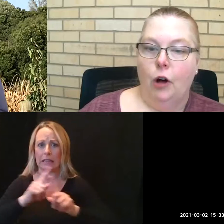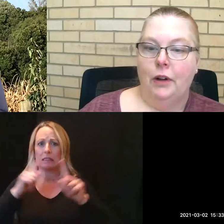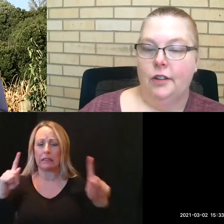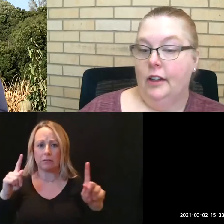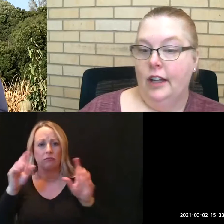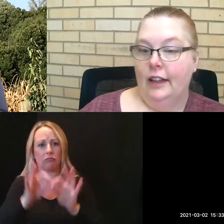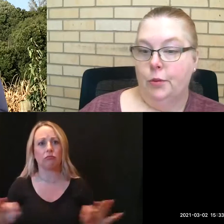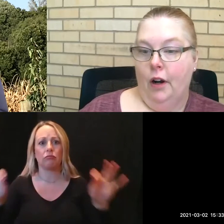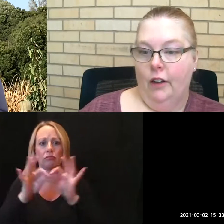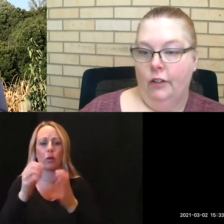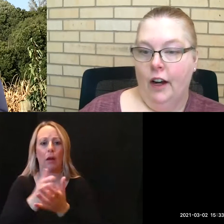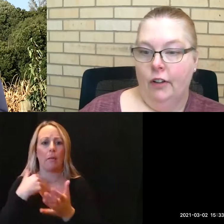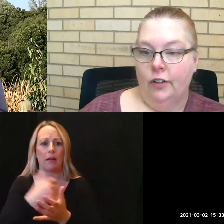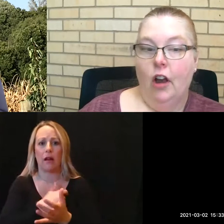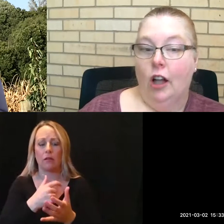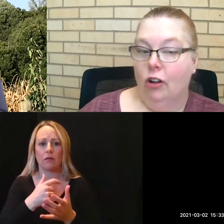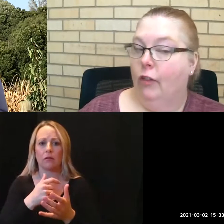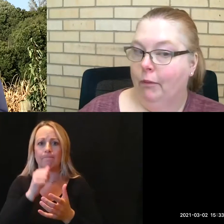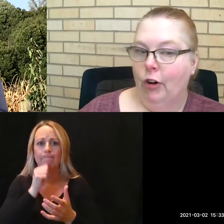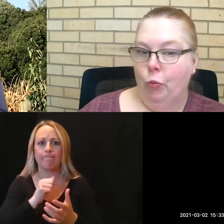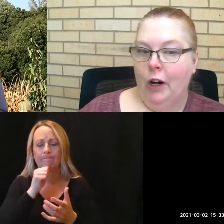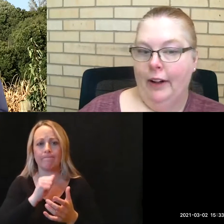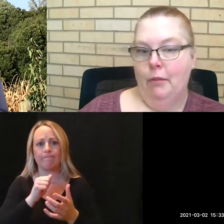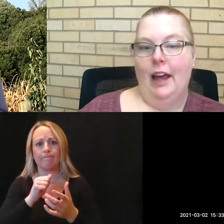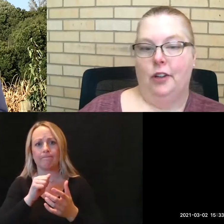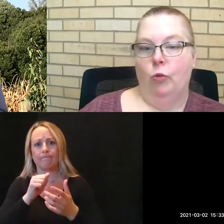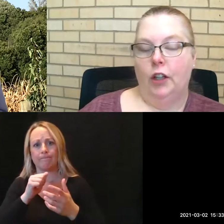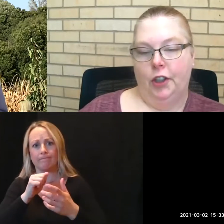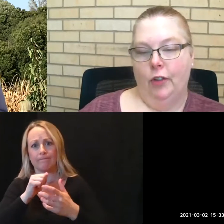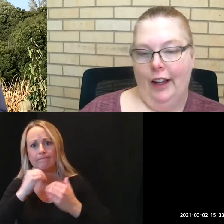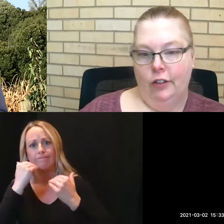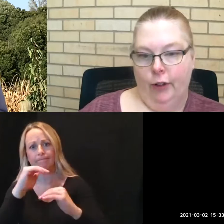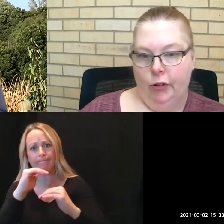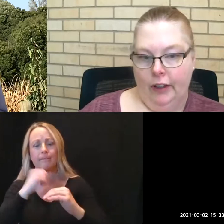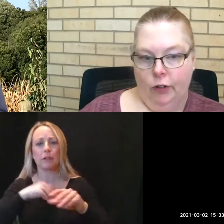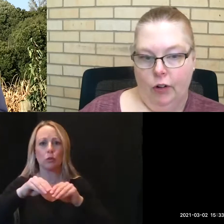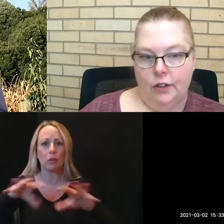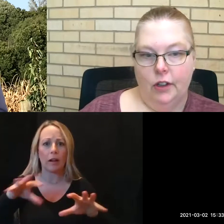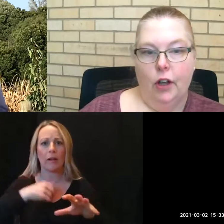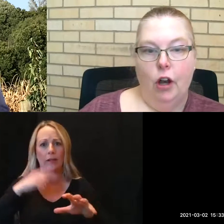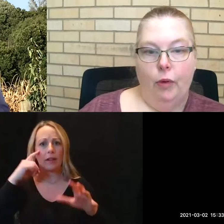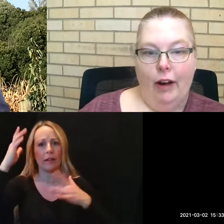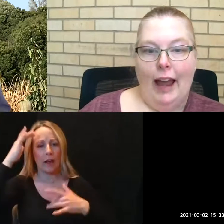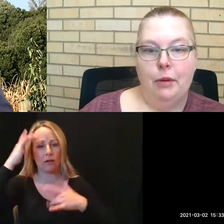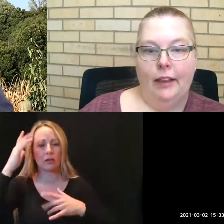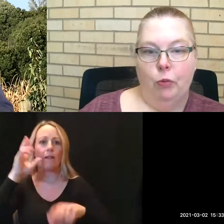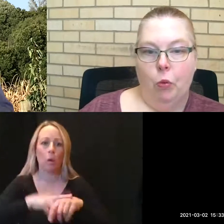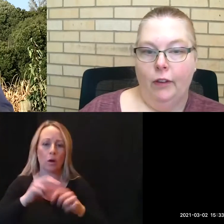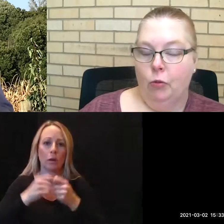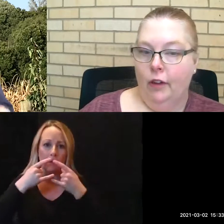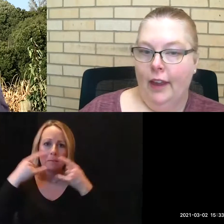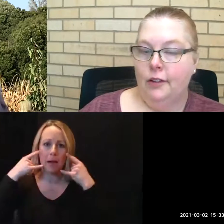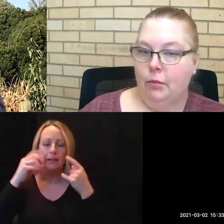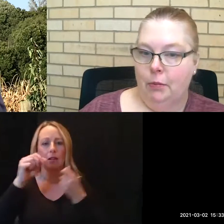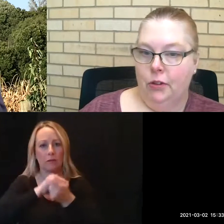crucial to helping us contain the spread of this virus, along with wearing a mask and washing your hands frequently, of course. We are happy that